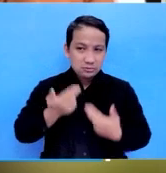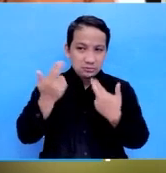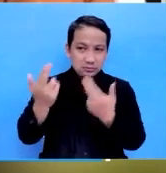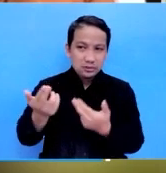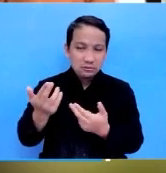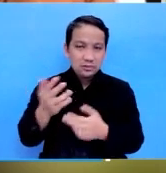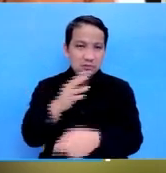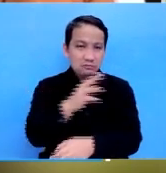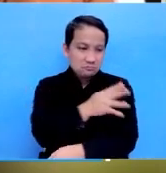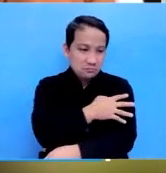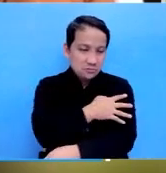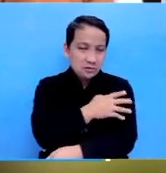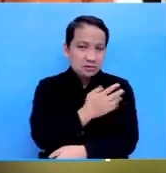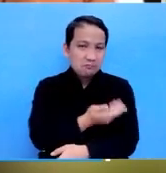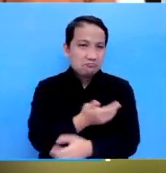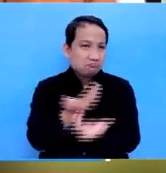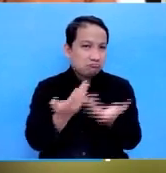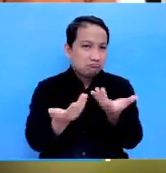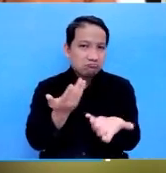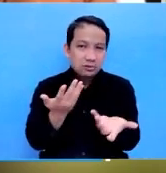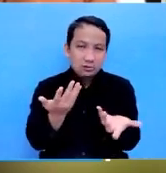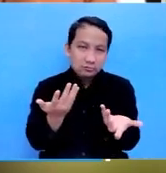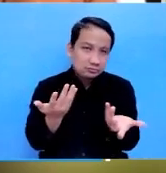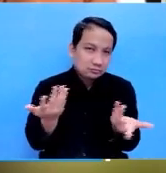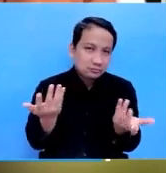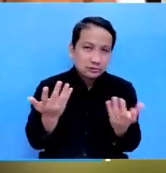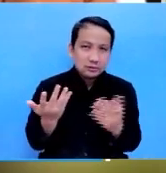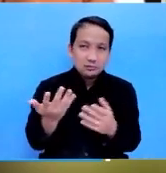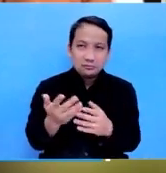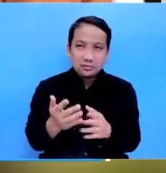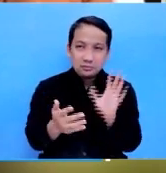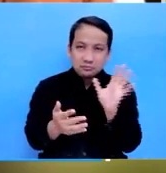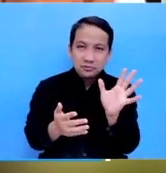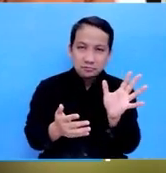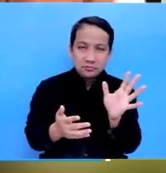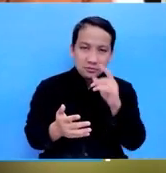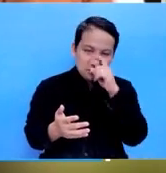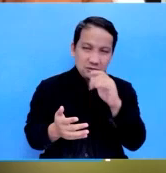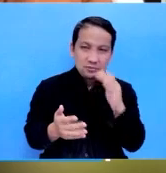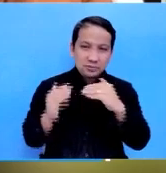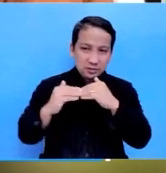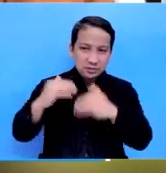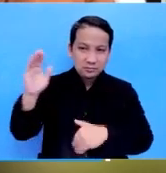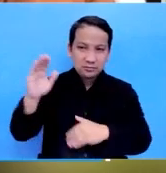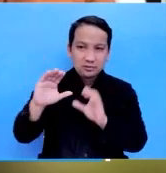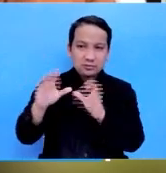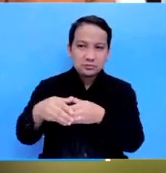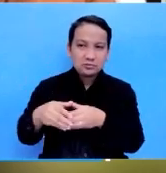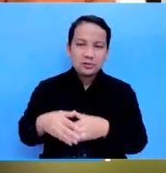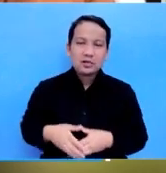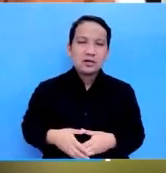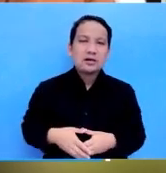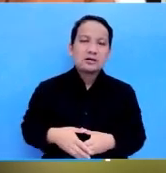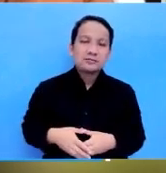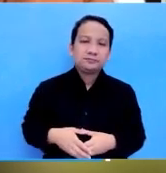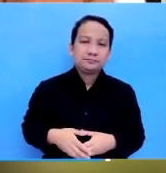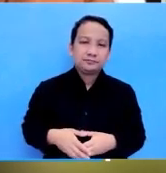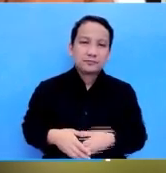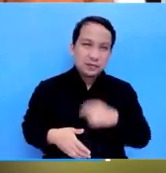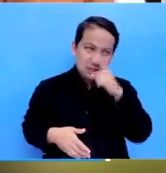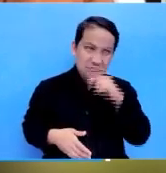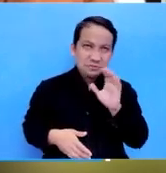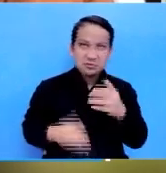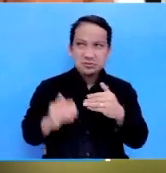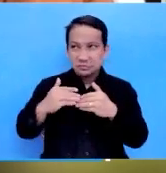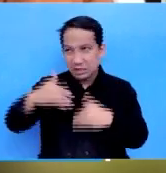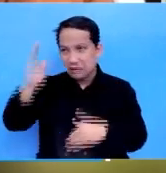shots. At least for the yung 50 and above age group. So it could be something